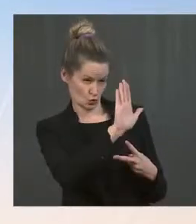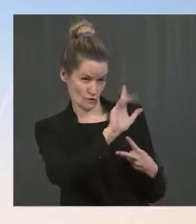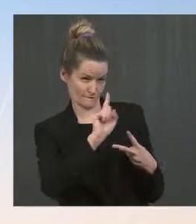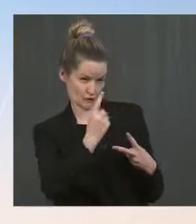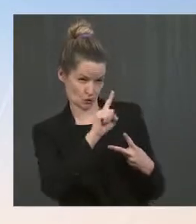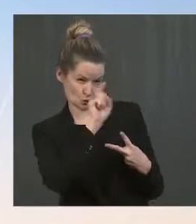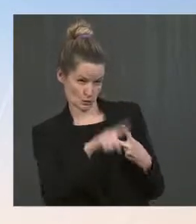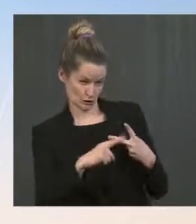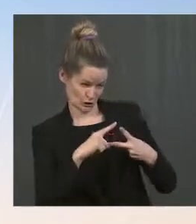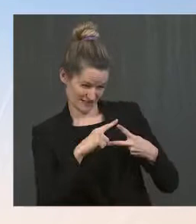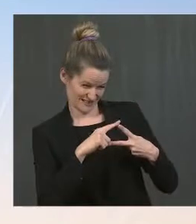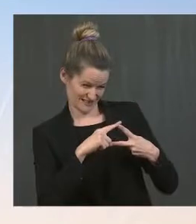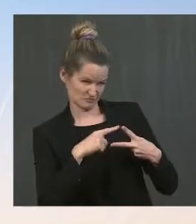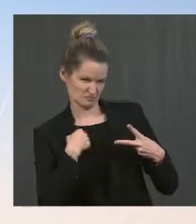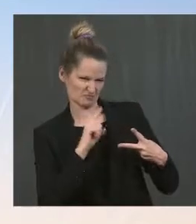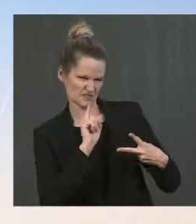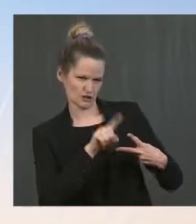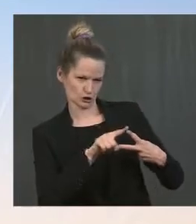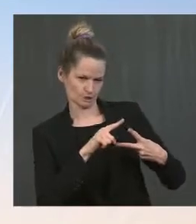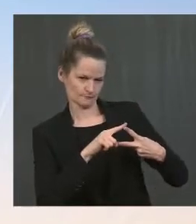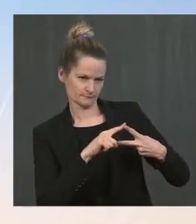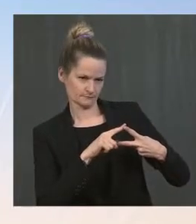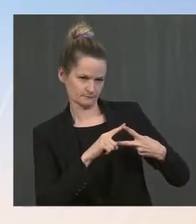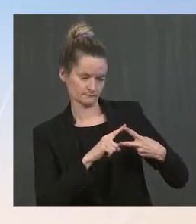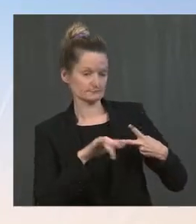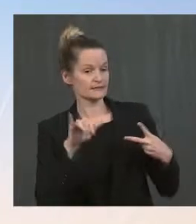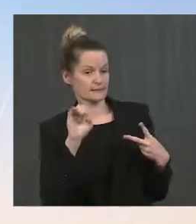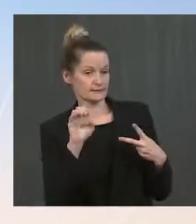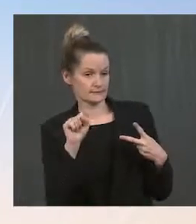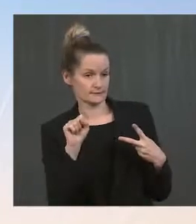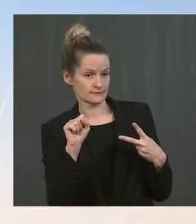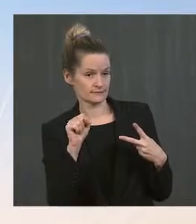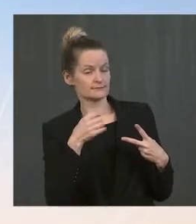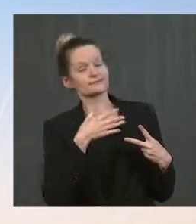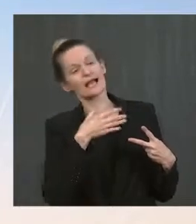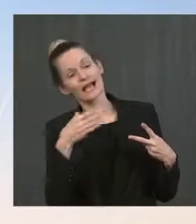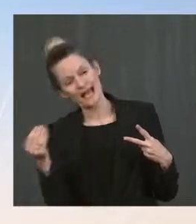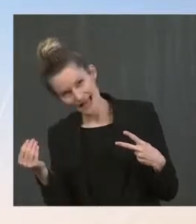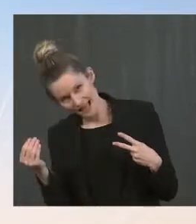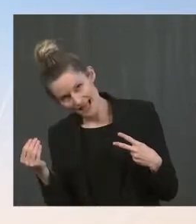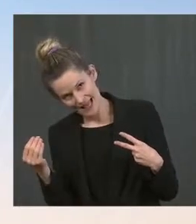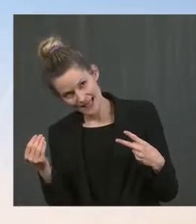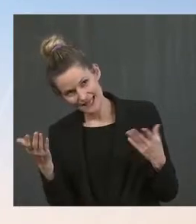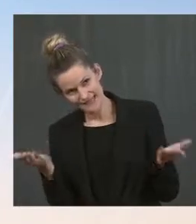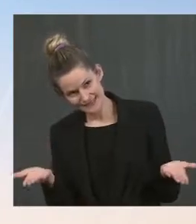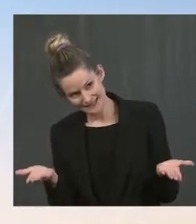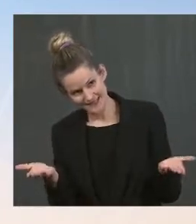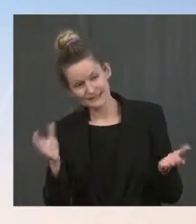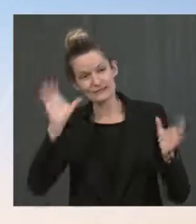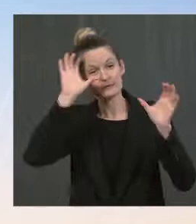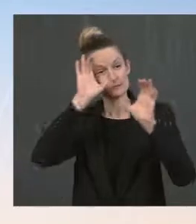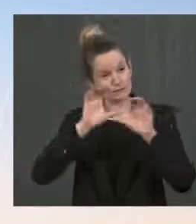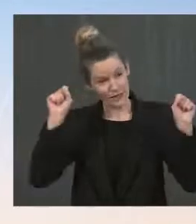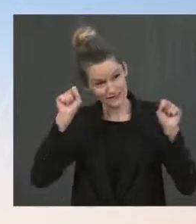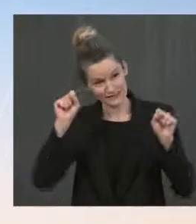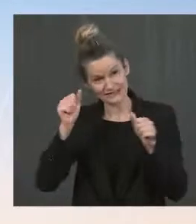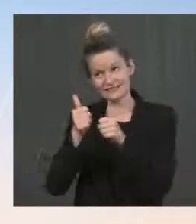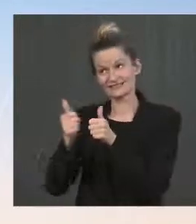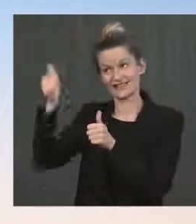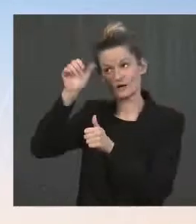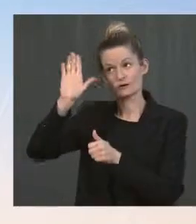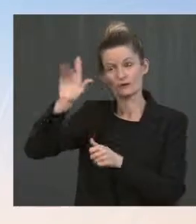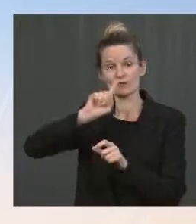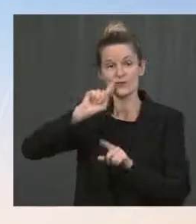question, the answer is yes, and The president's executive order directed the creation of